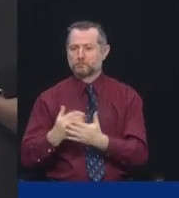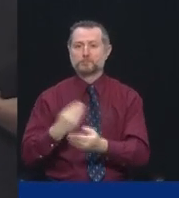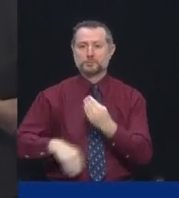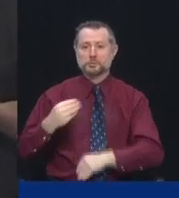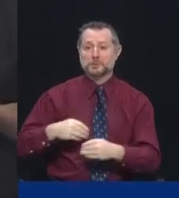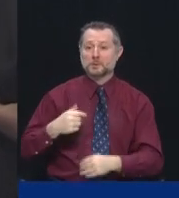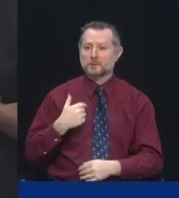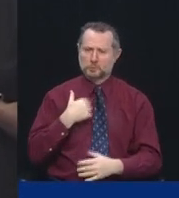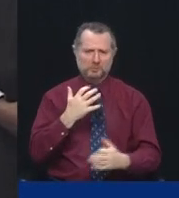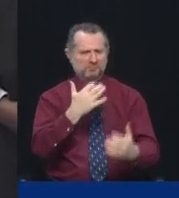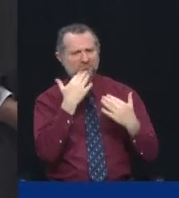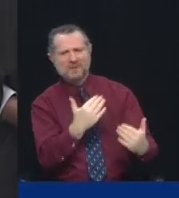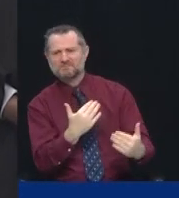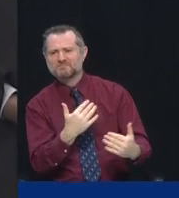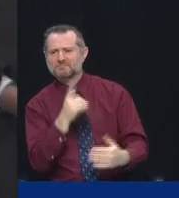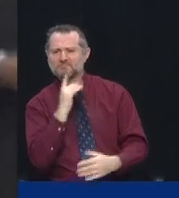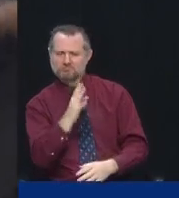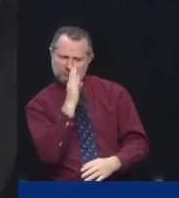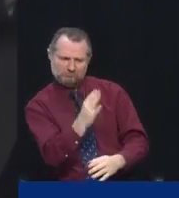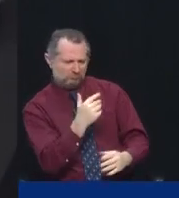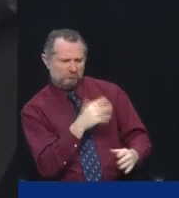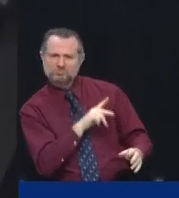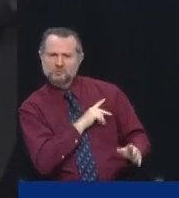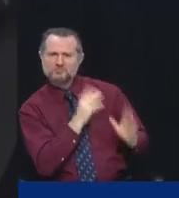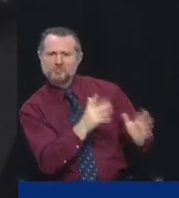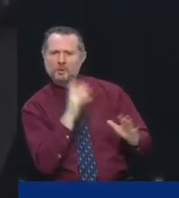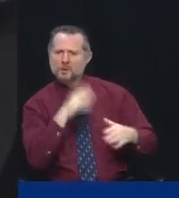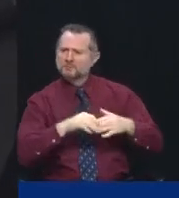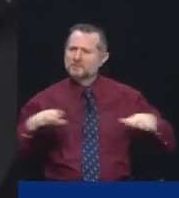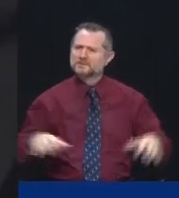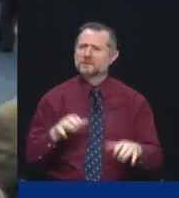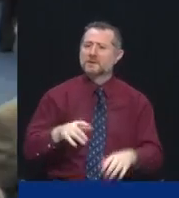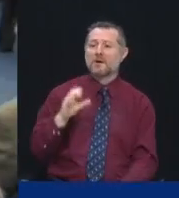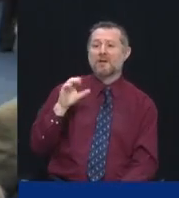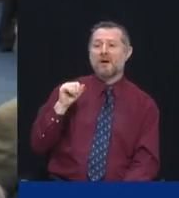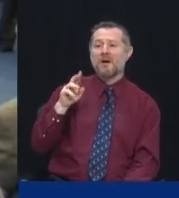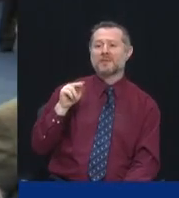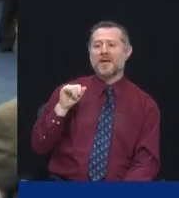personally for her leadership on the cannabis bill. She was fantastic.